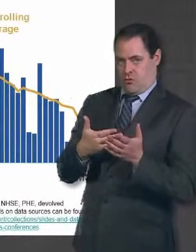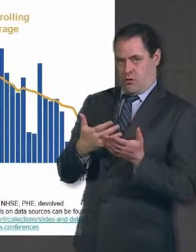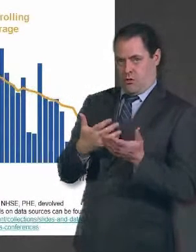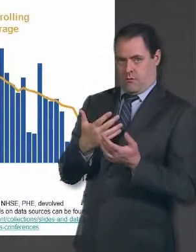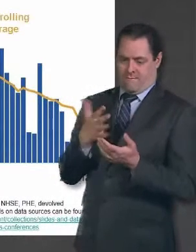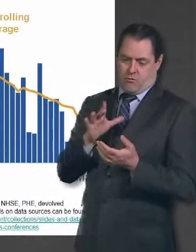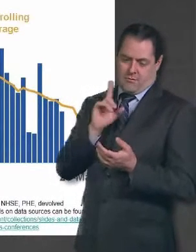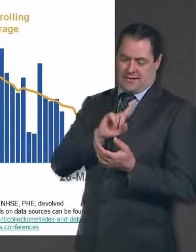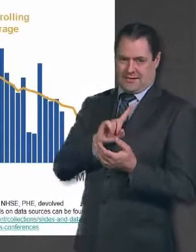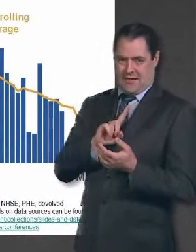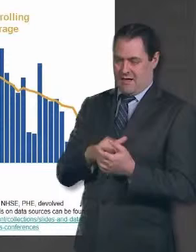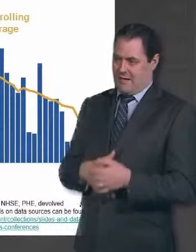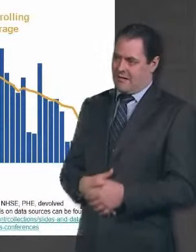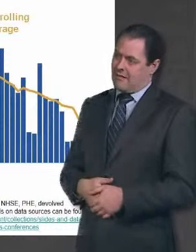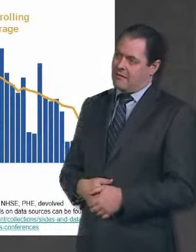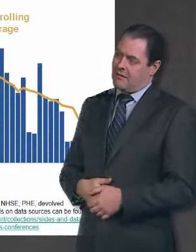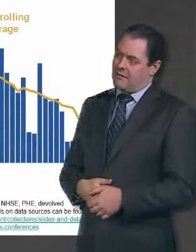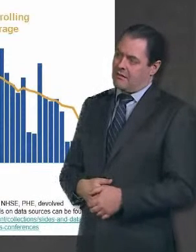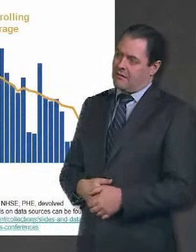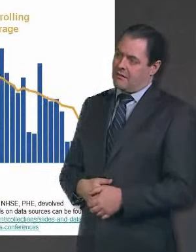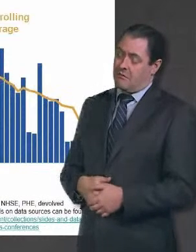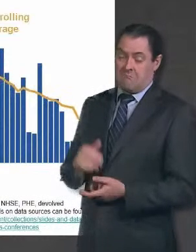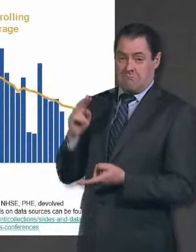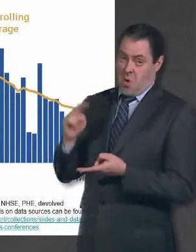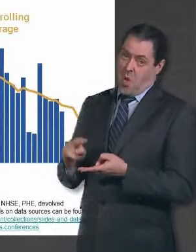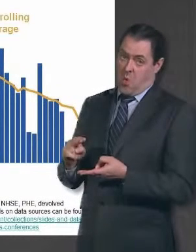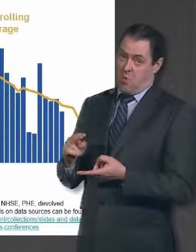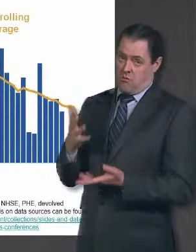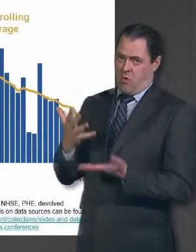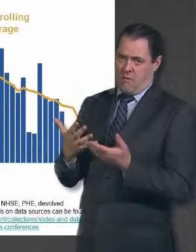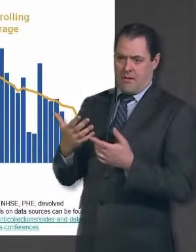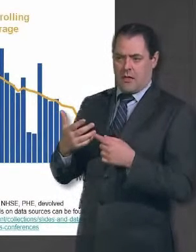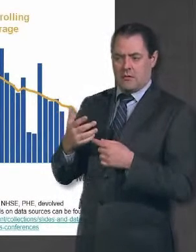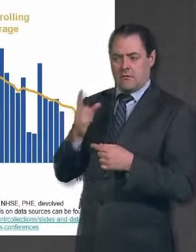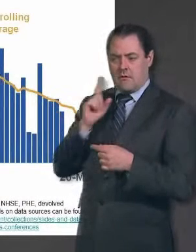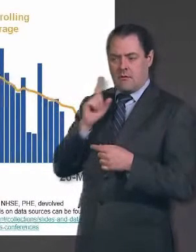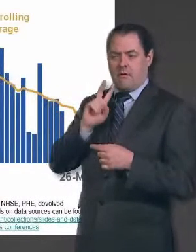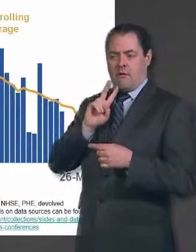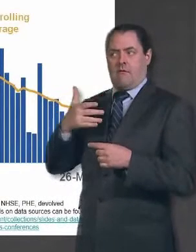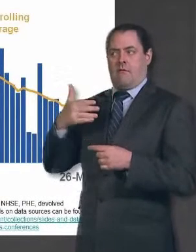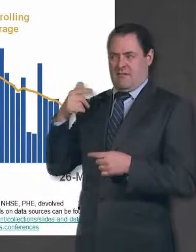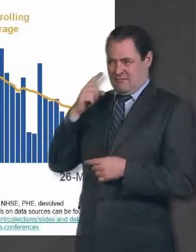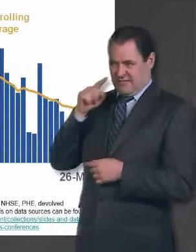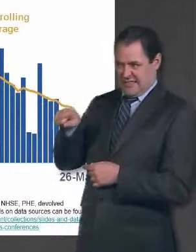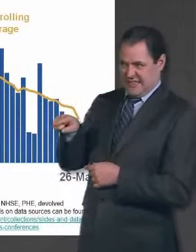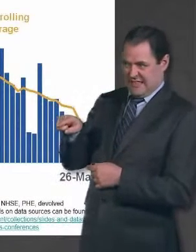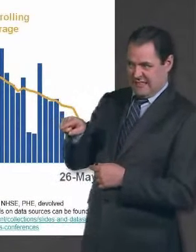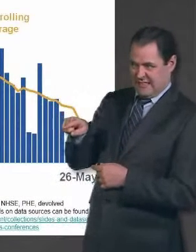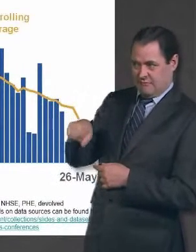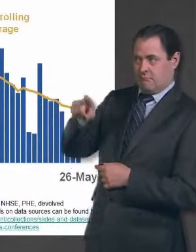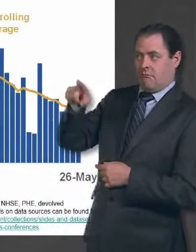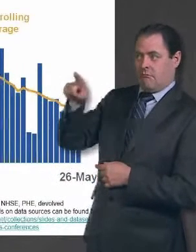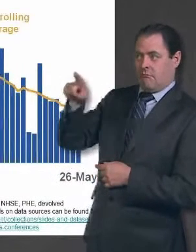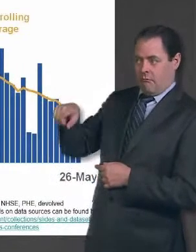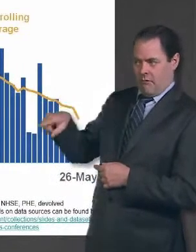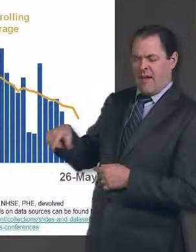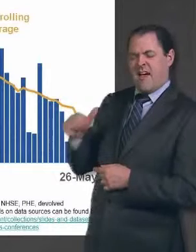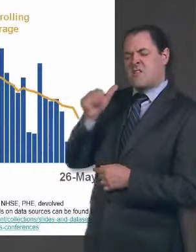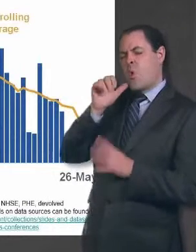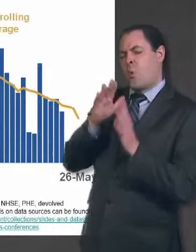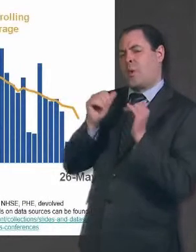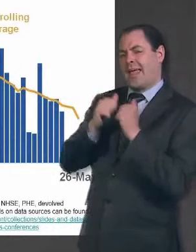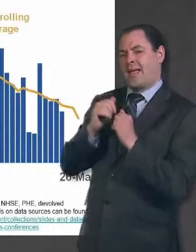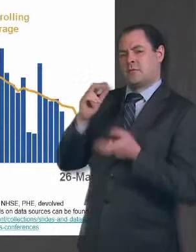relatively low figure compared to previous days if we look at this graph, and we have to bear in mind that there is always a weekend effect and,